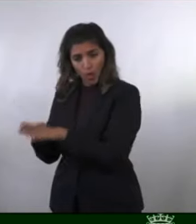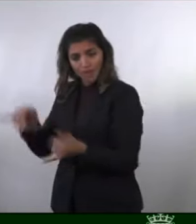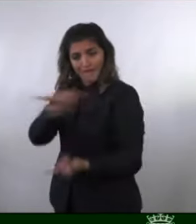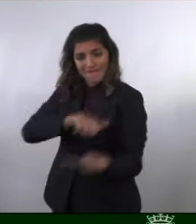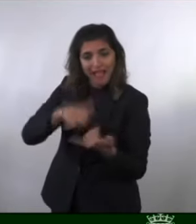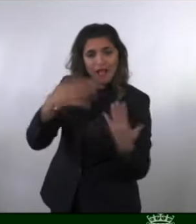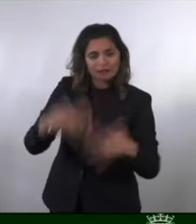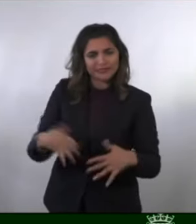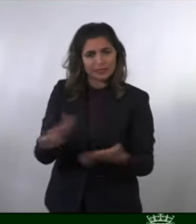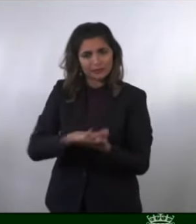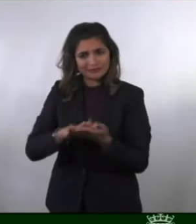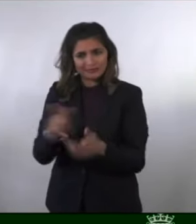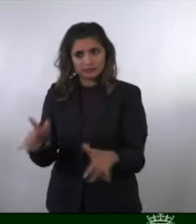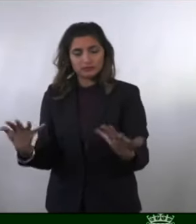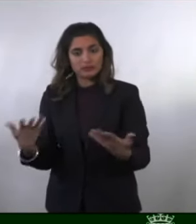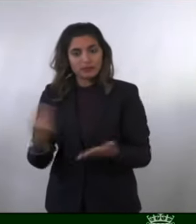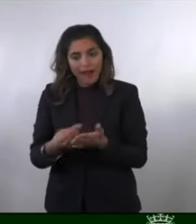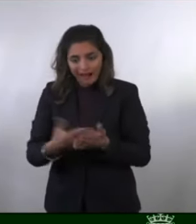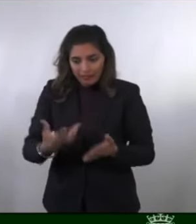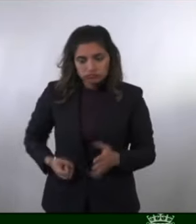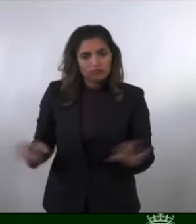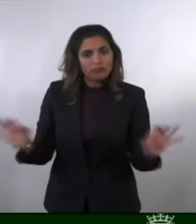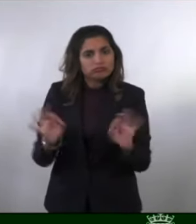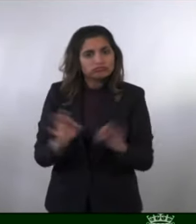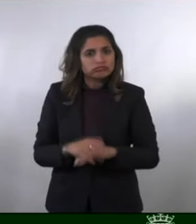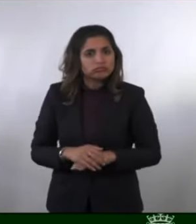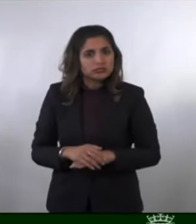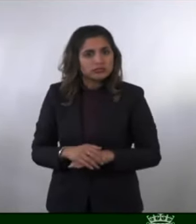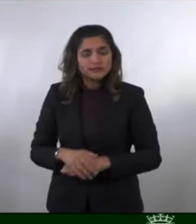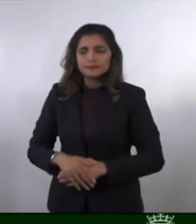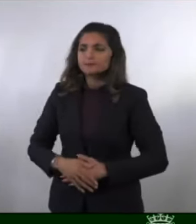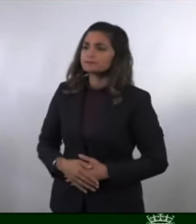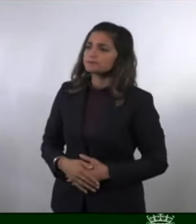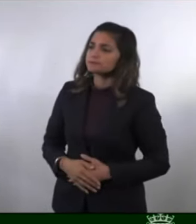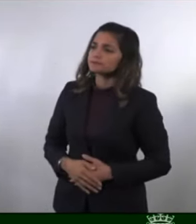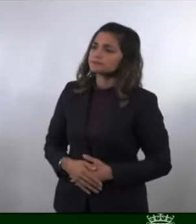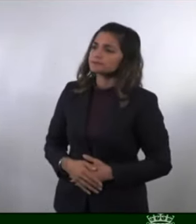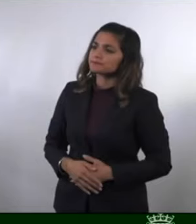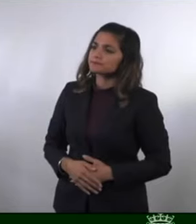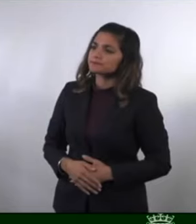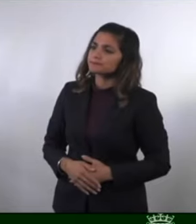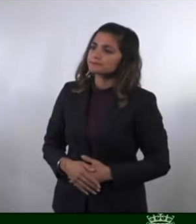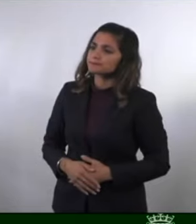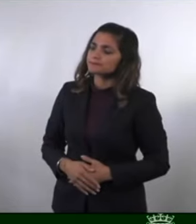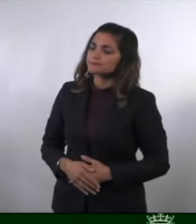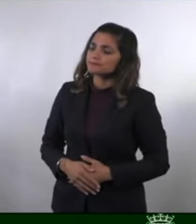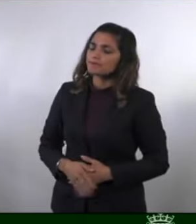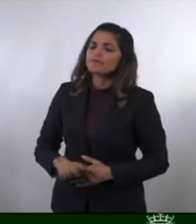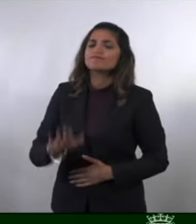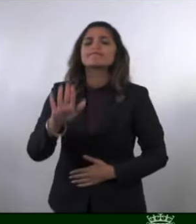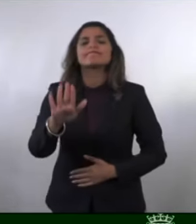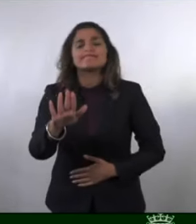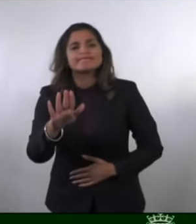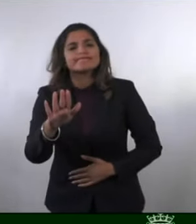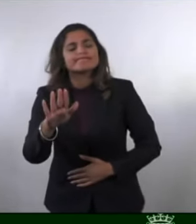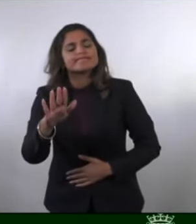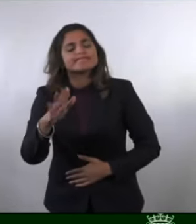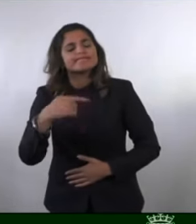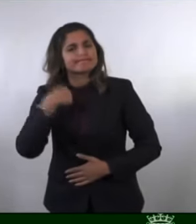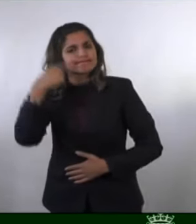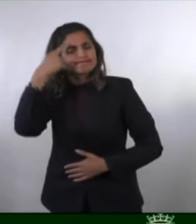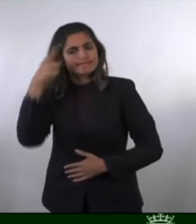Madam Deputy Speaker, you have to forgive me. I think that was a request to meet the honourable gentleman, and I'm very happy